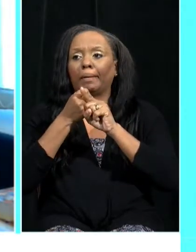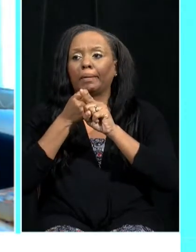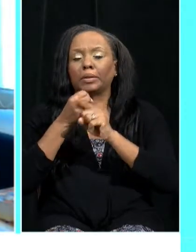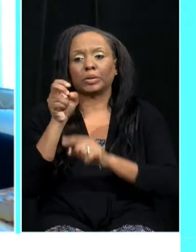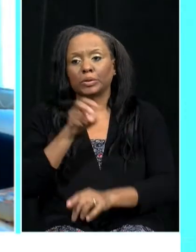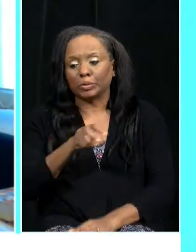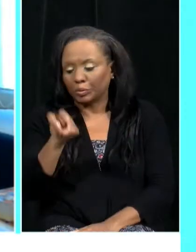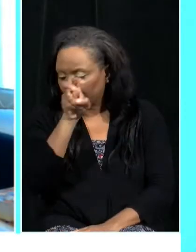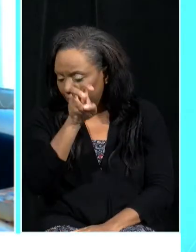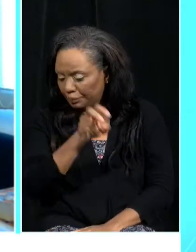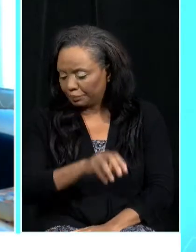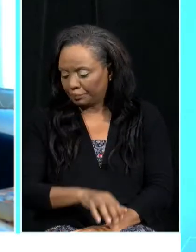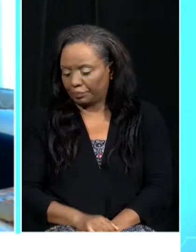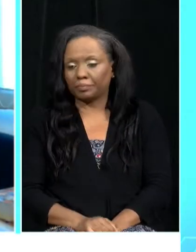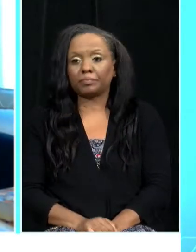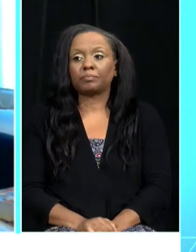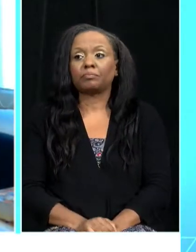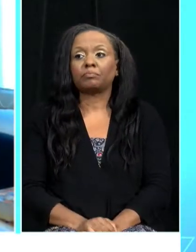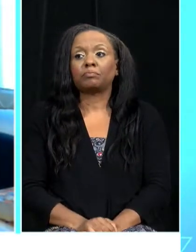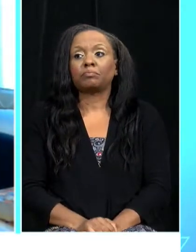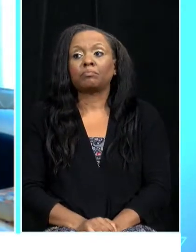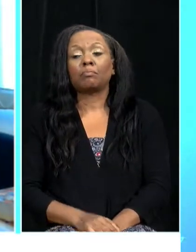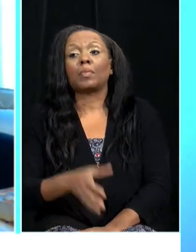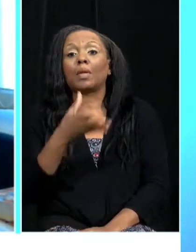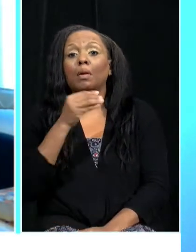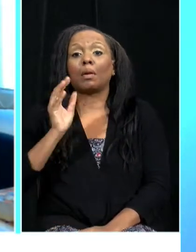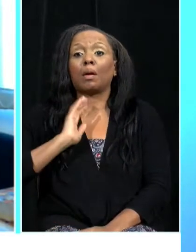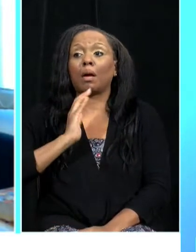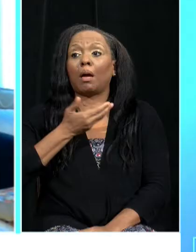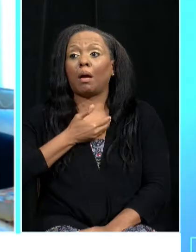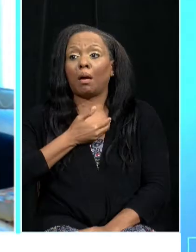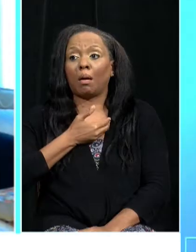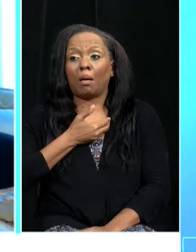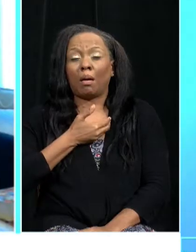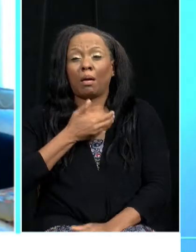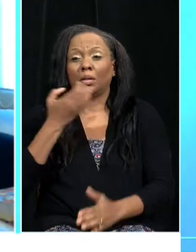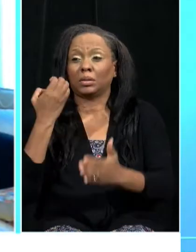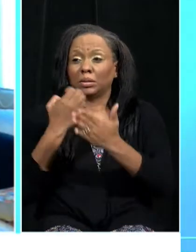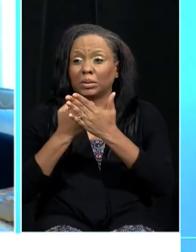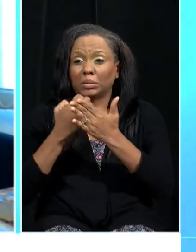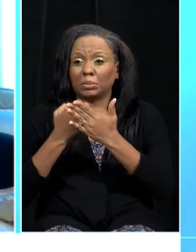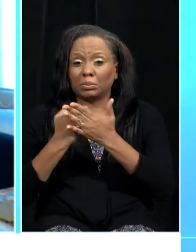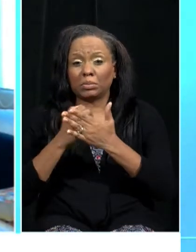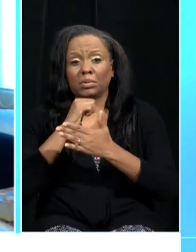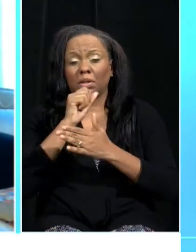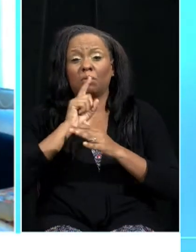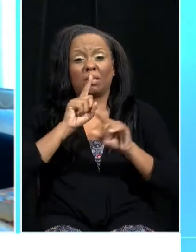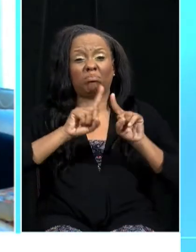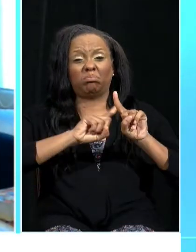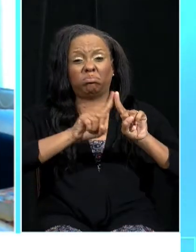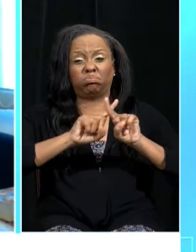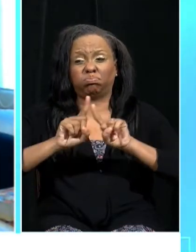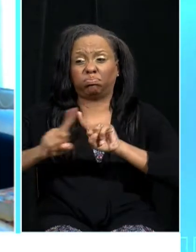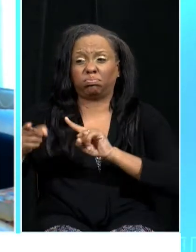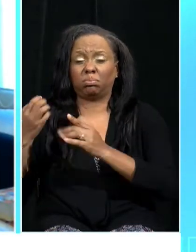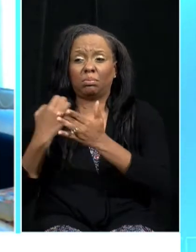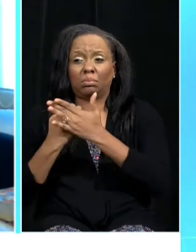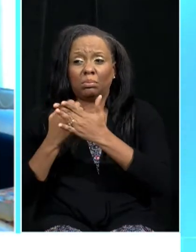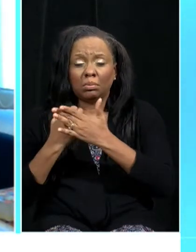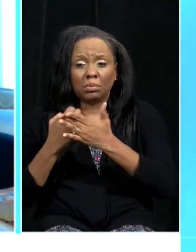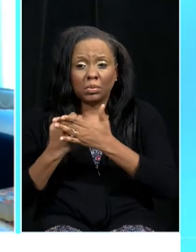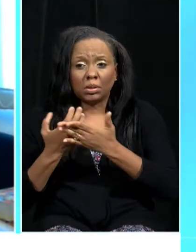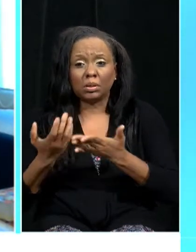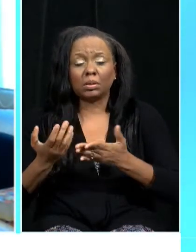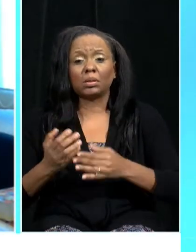extent, because of the nature of our economy, which is not a diversified economy, our reliance on tourism